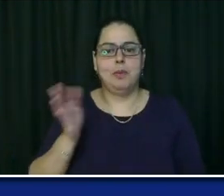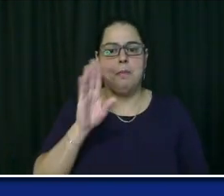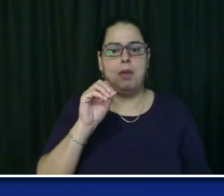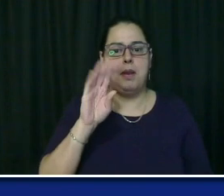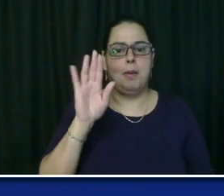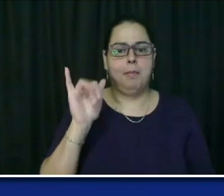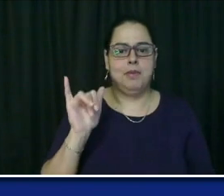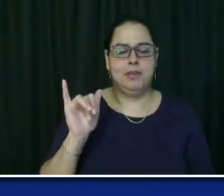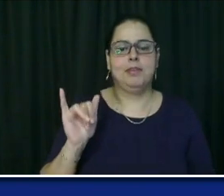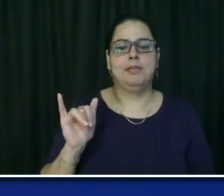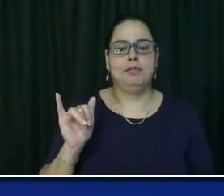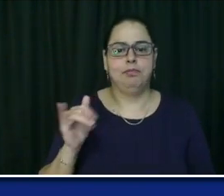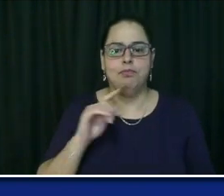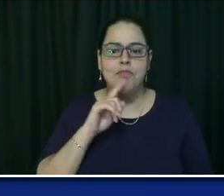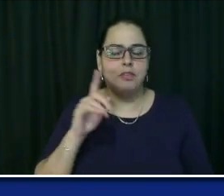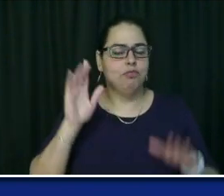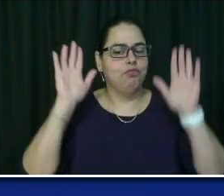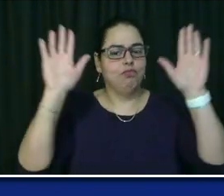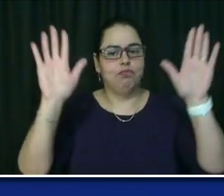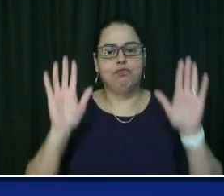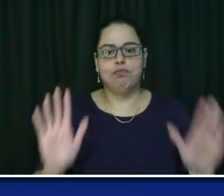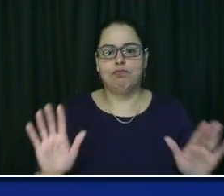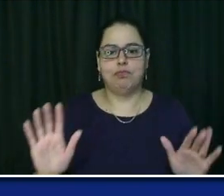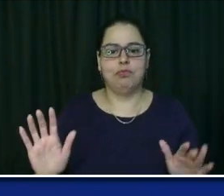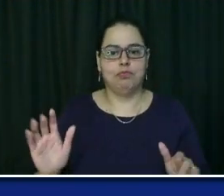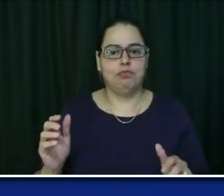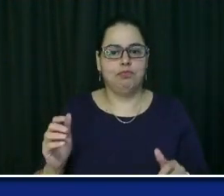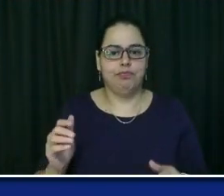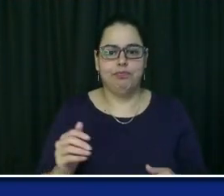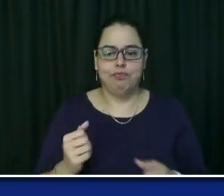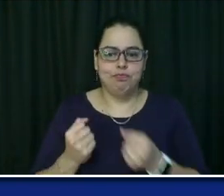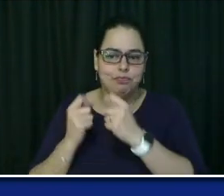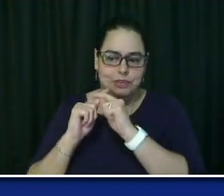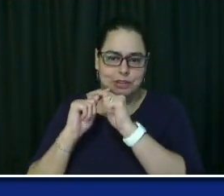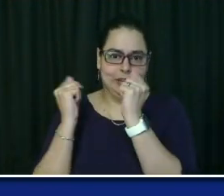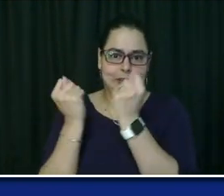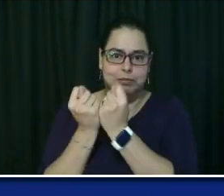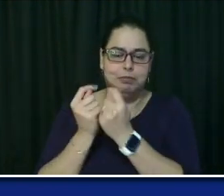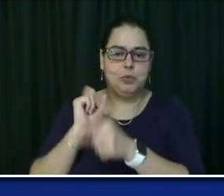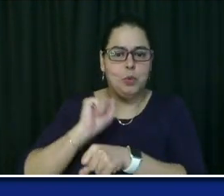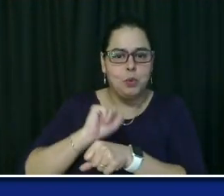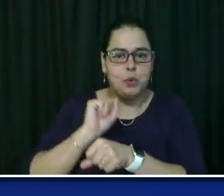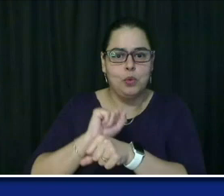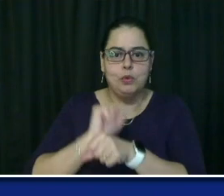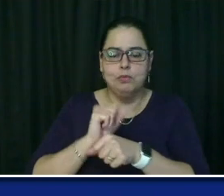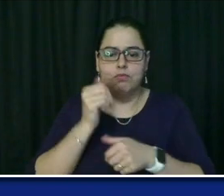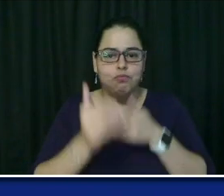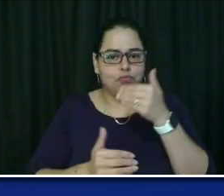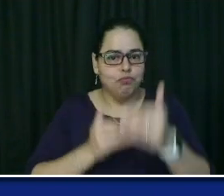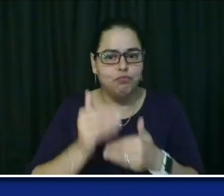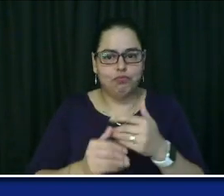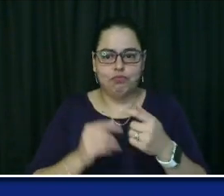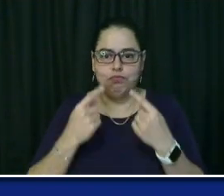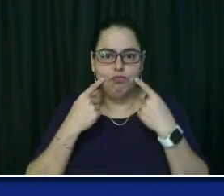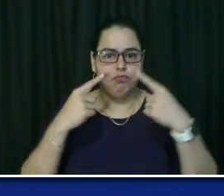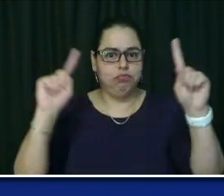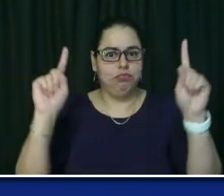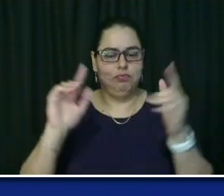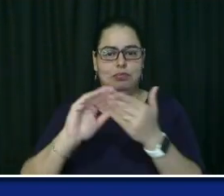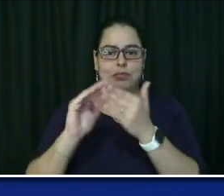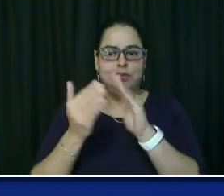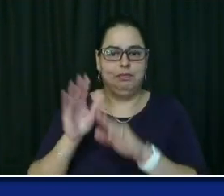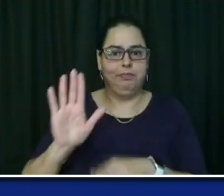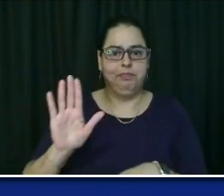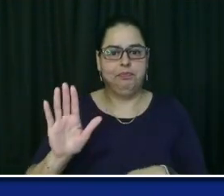in working with us. So we're going to ask the mayor to talk in just a couple of seconds. Let me go over the basic numbers, try to give you at least a little rough